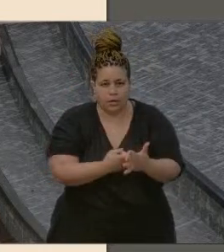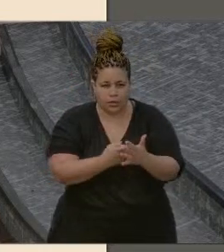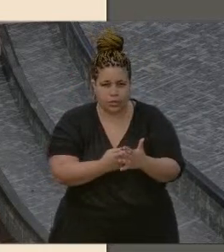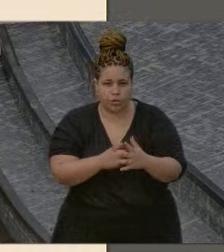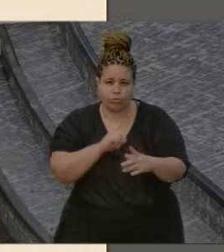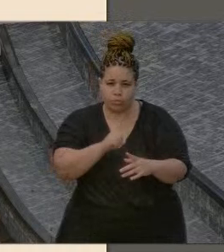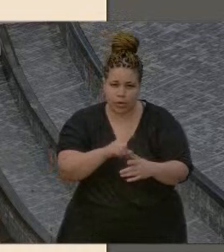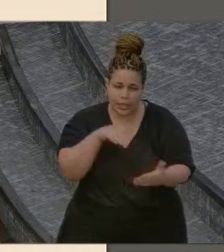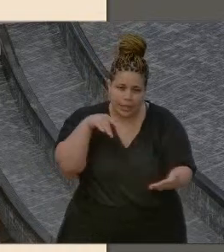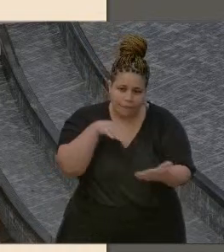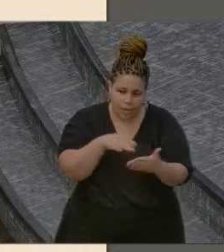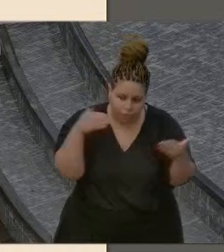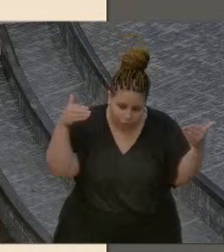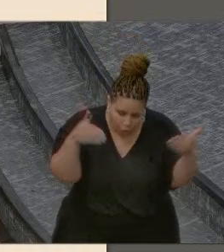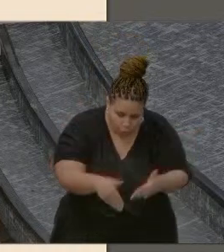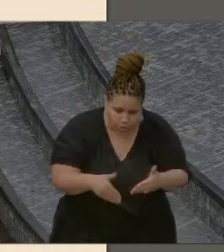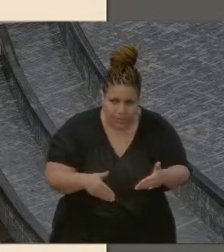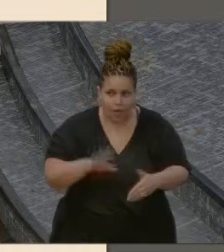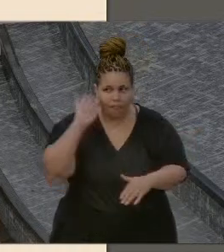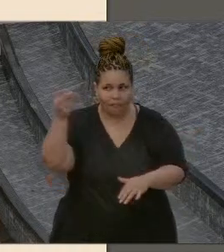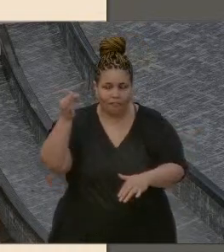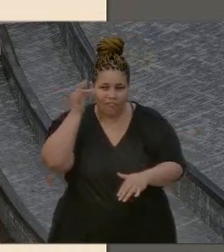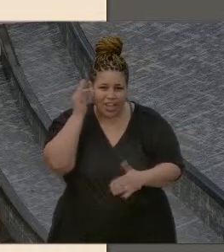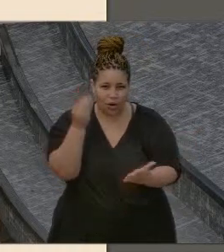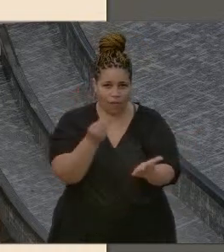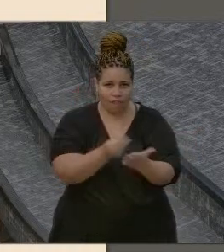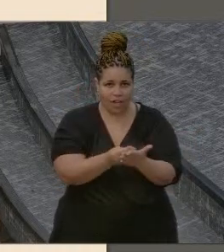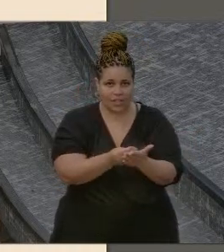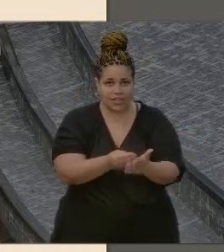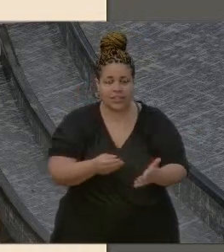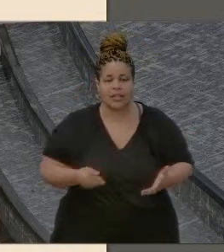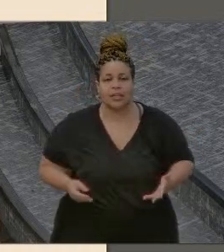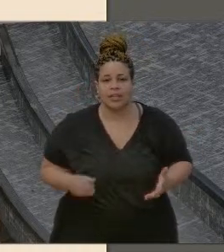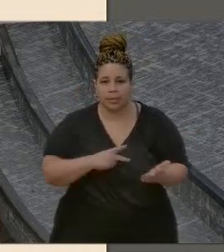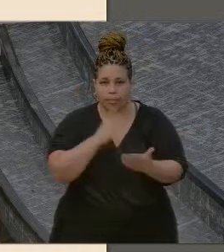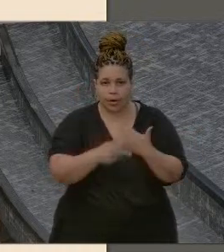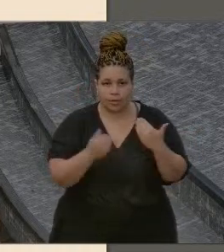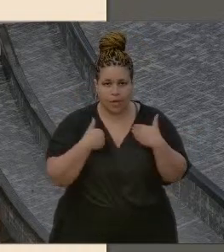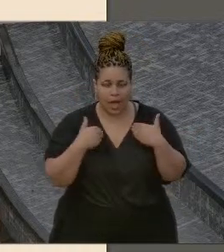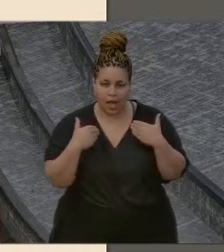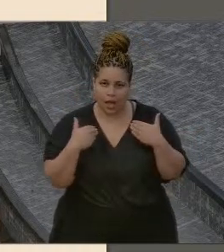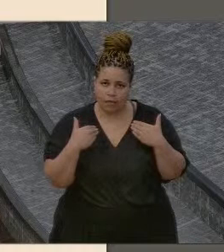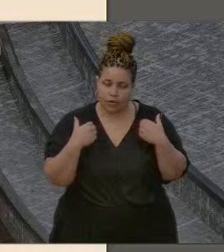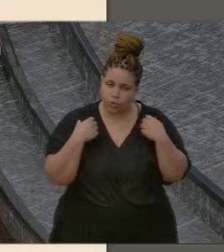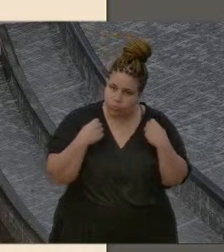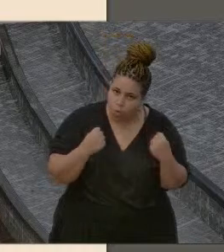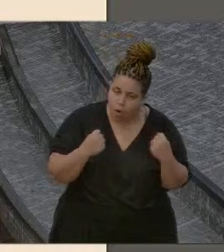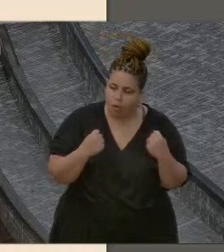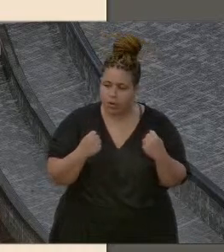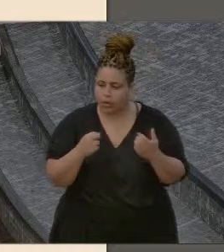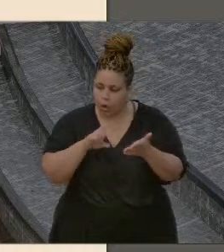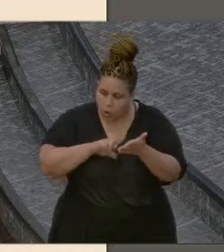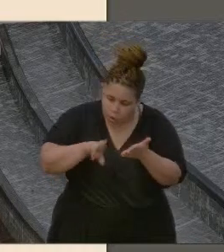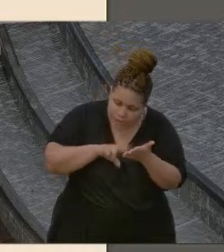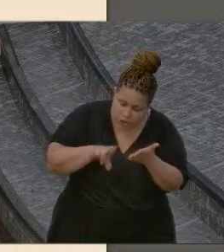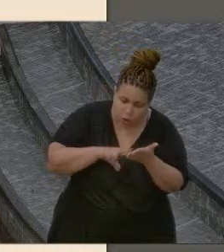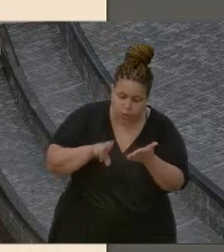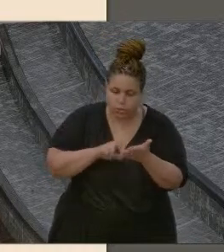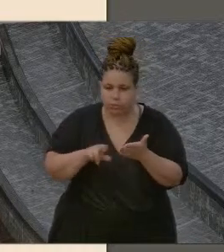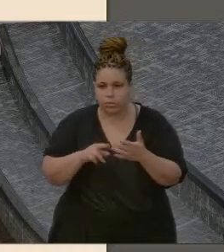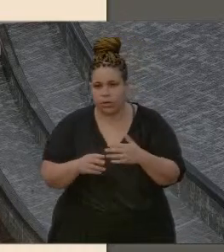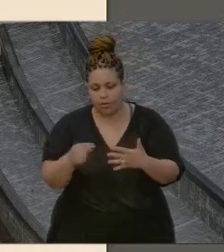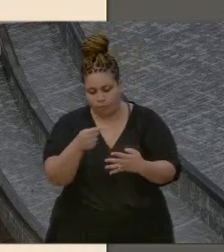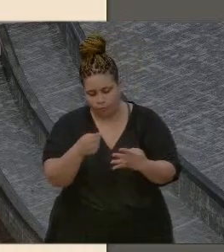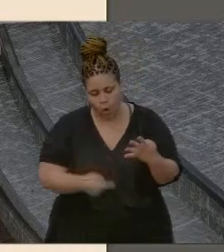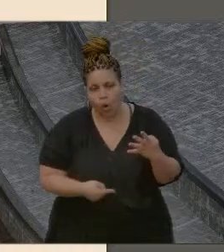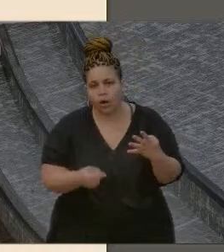using federal funds, as these programs have very strong research evidence. I think the 4 that I've listed on